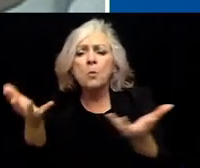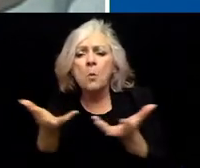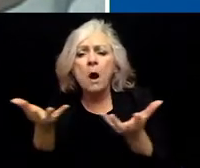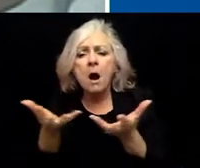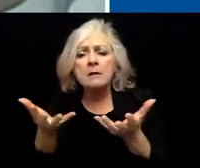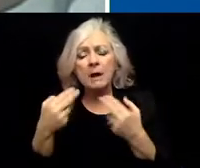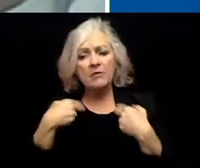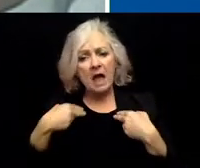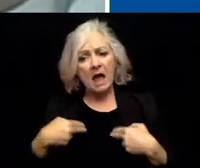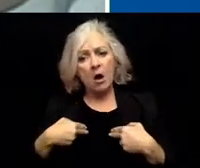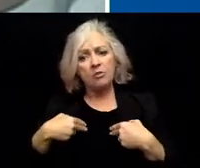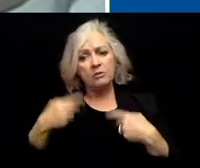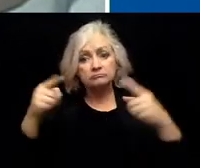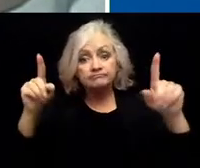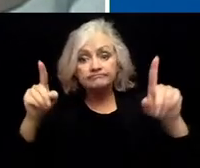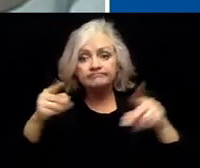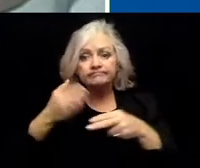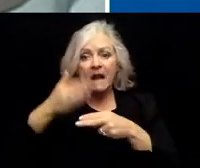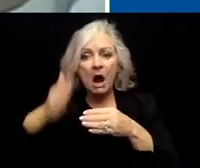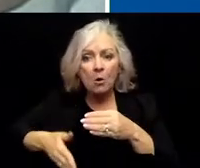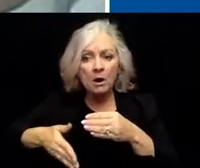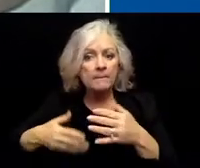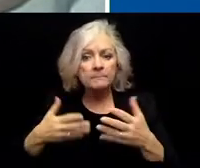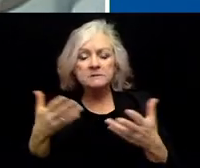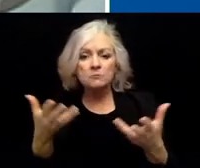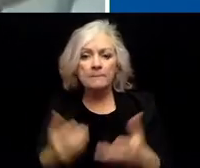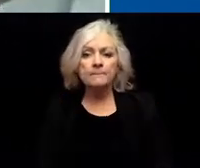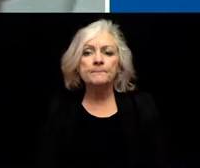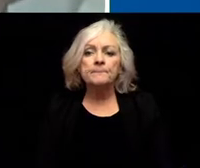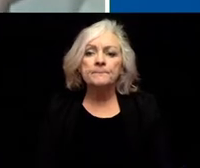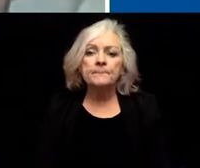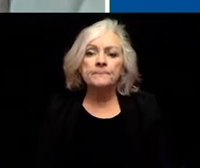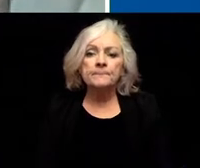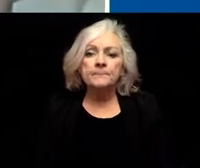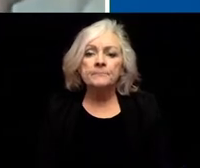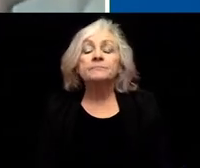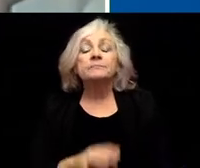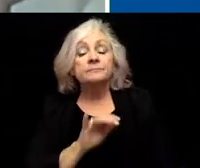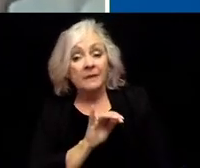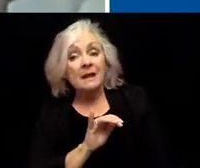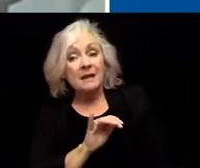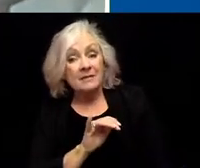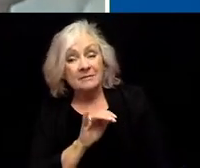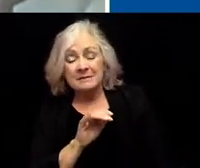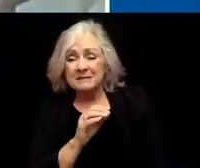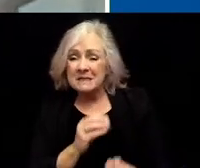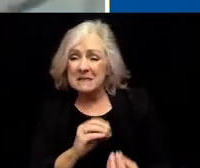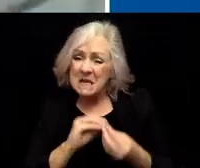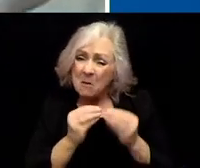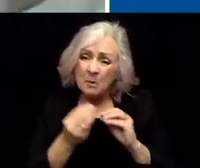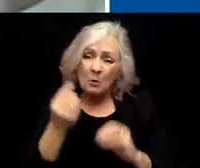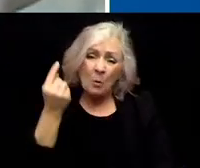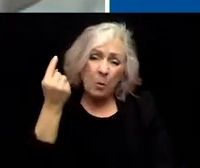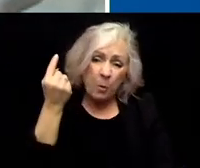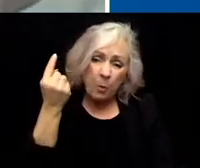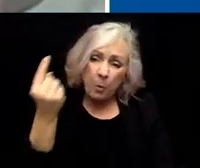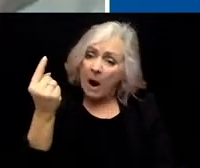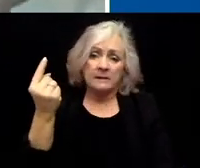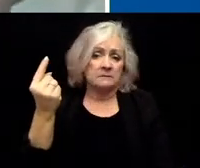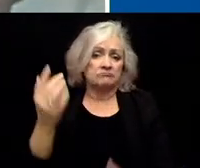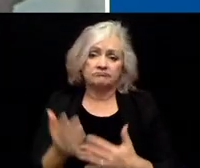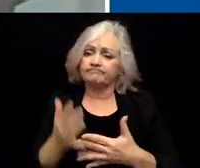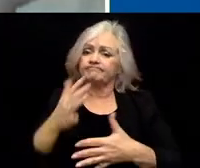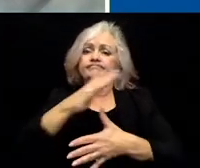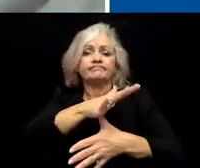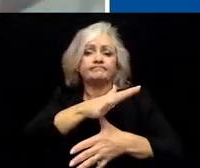to the very issues we're talking about? Well, Mike, the single most important fact about the health of a population